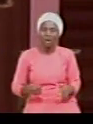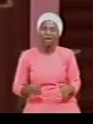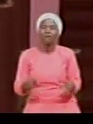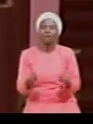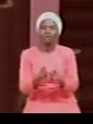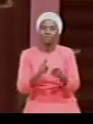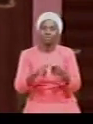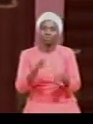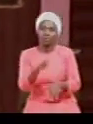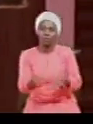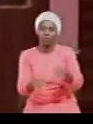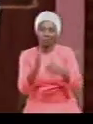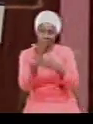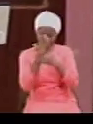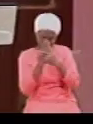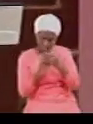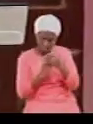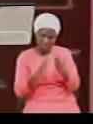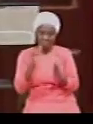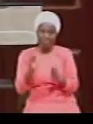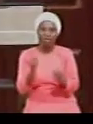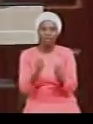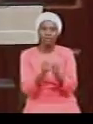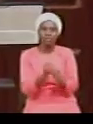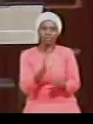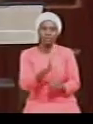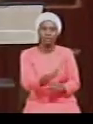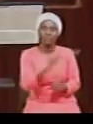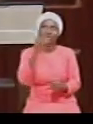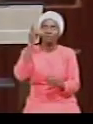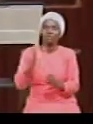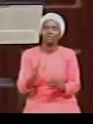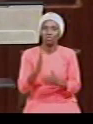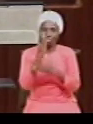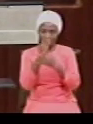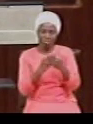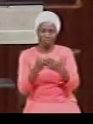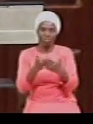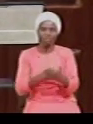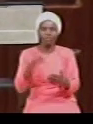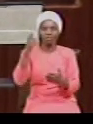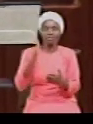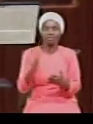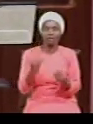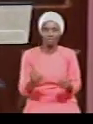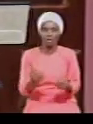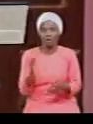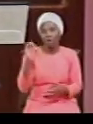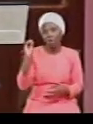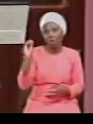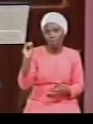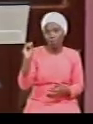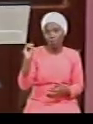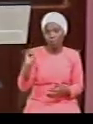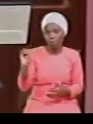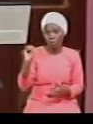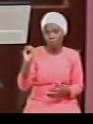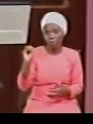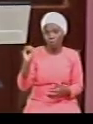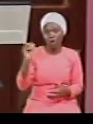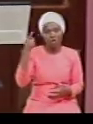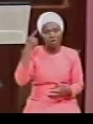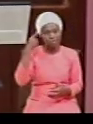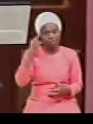humbly with thy God. Humility before God. Oh, is obedience to his